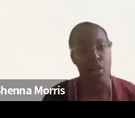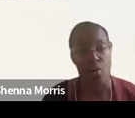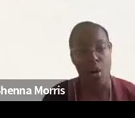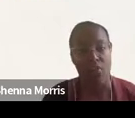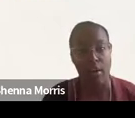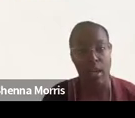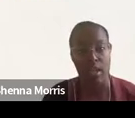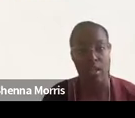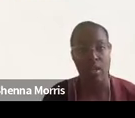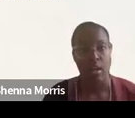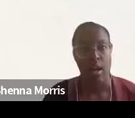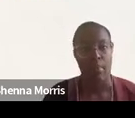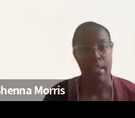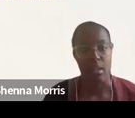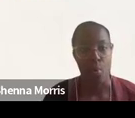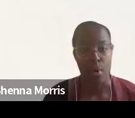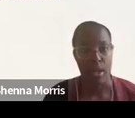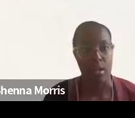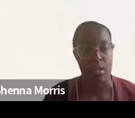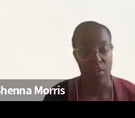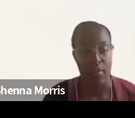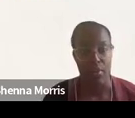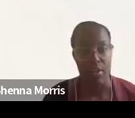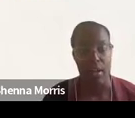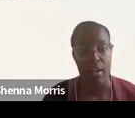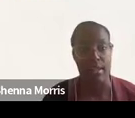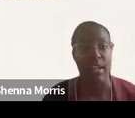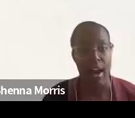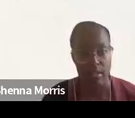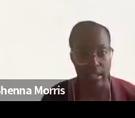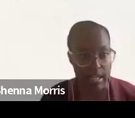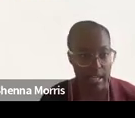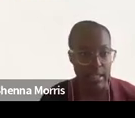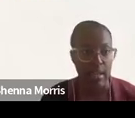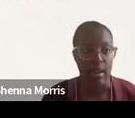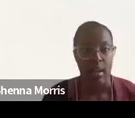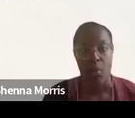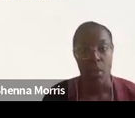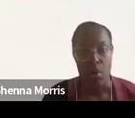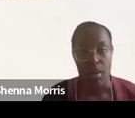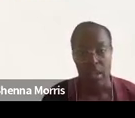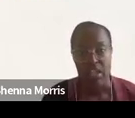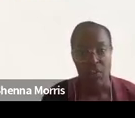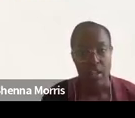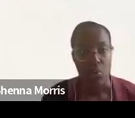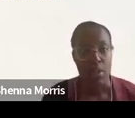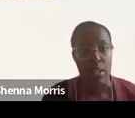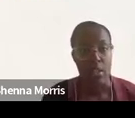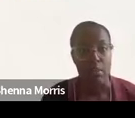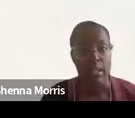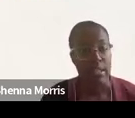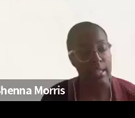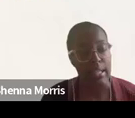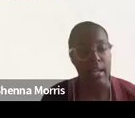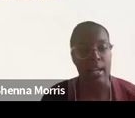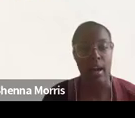really set a strong foundation in supporting survivors' safe housing needs. And we know that these funds will